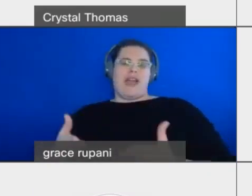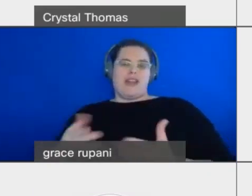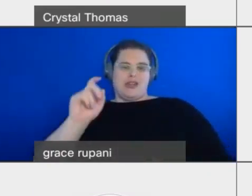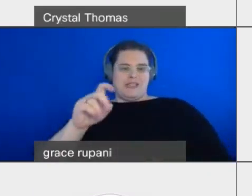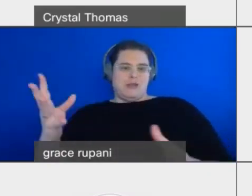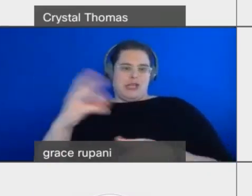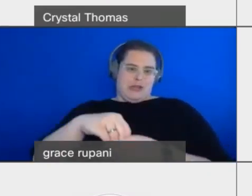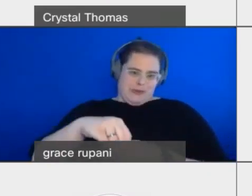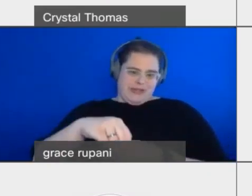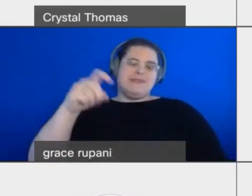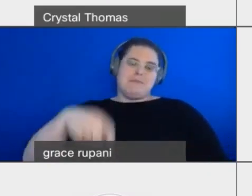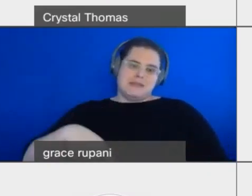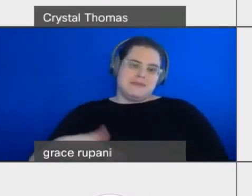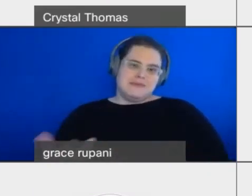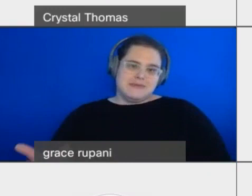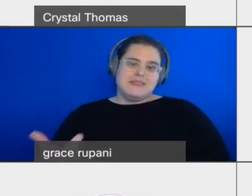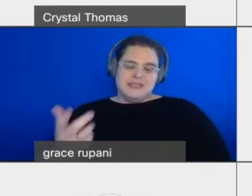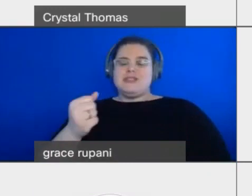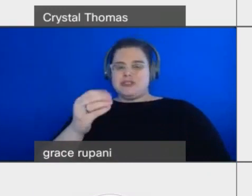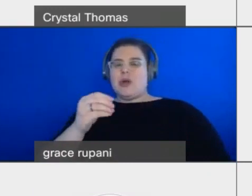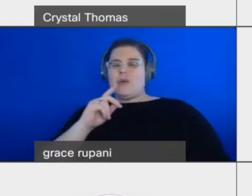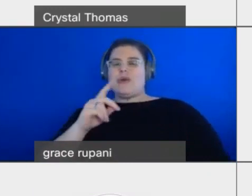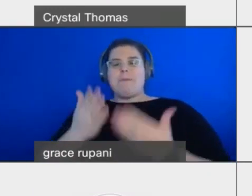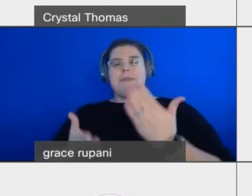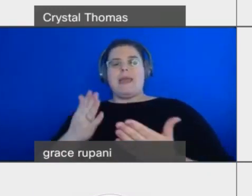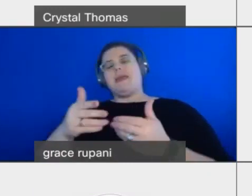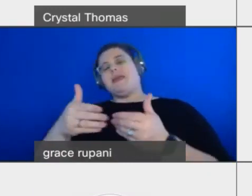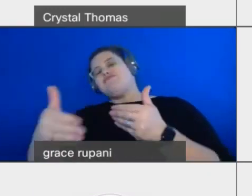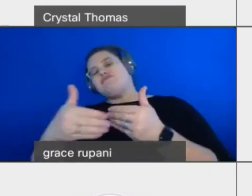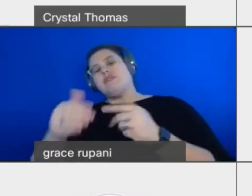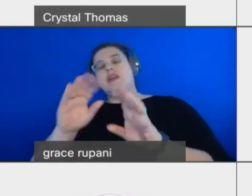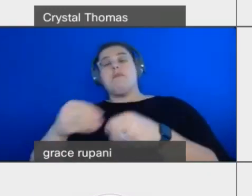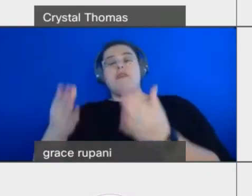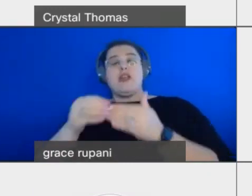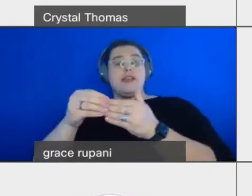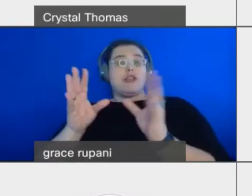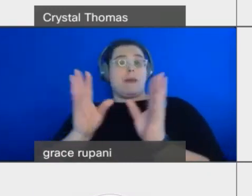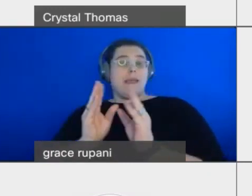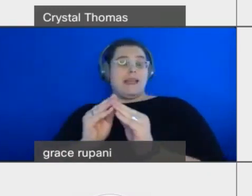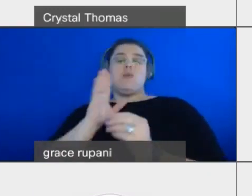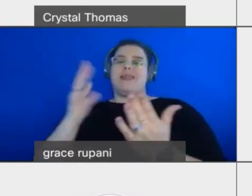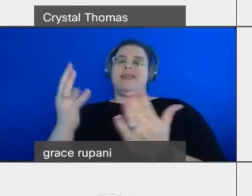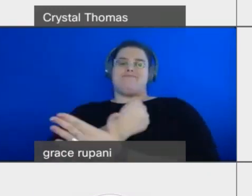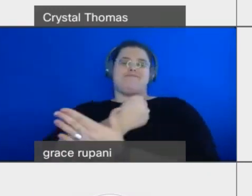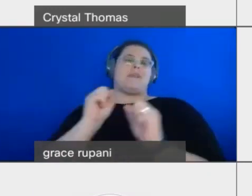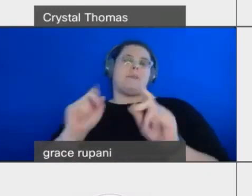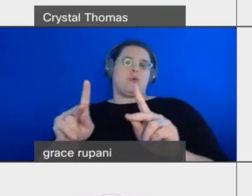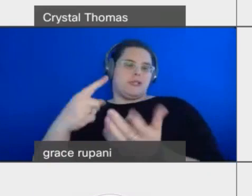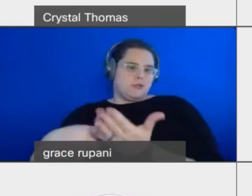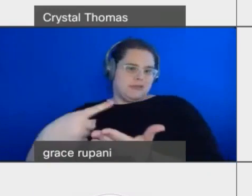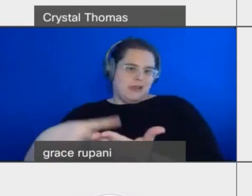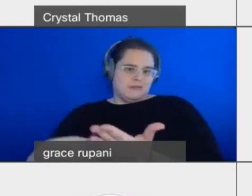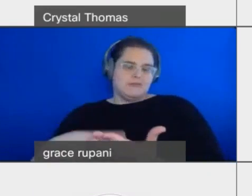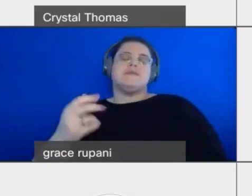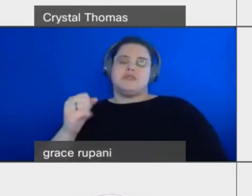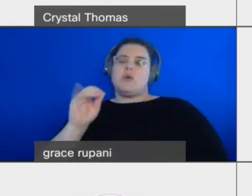conversation during the provider leadership and while we have everybody together. So that is also one of the possibilities that's